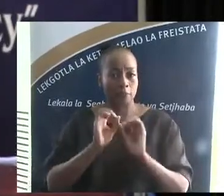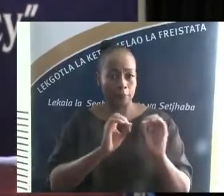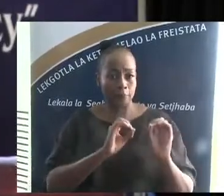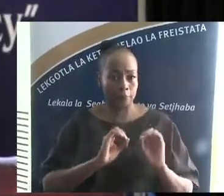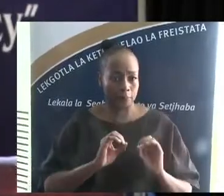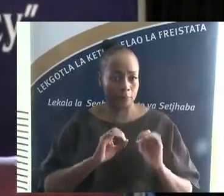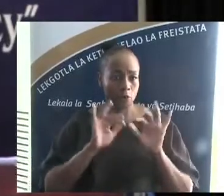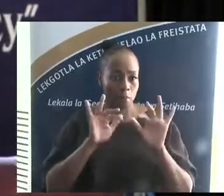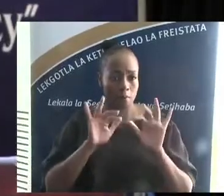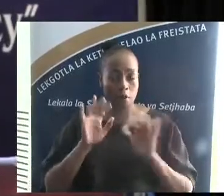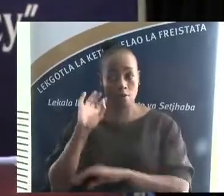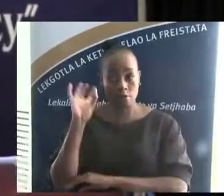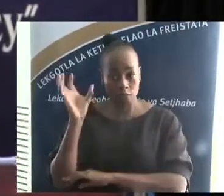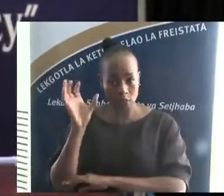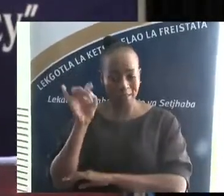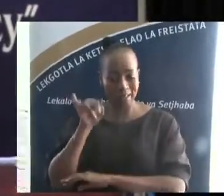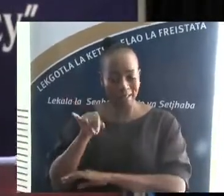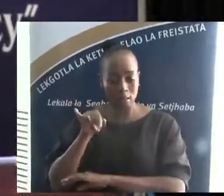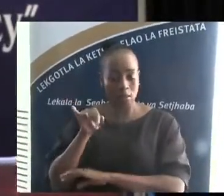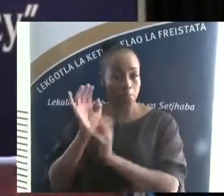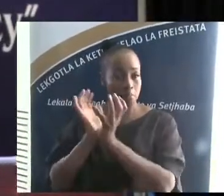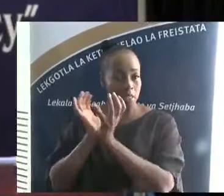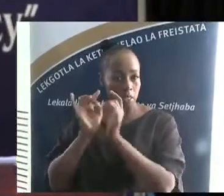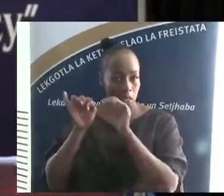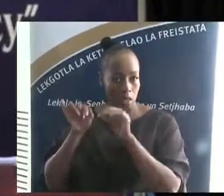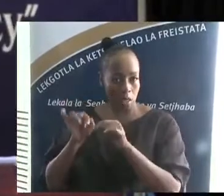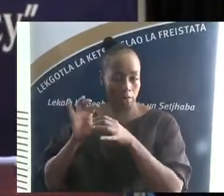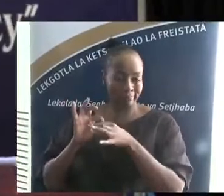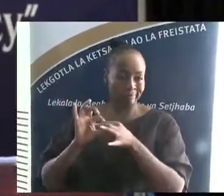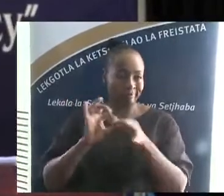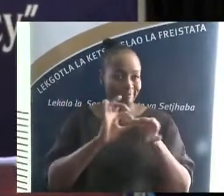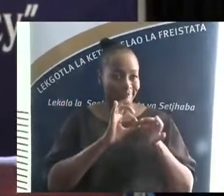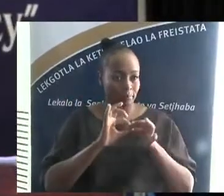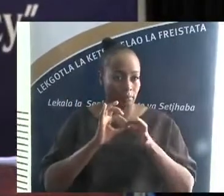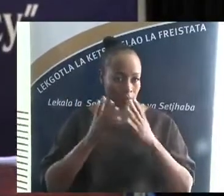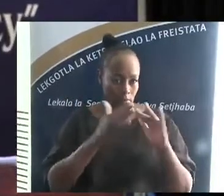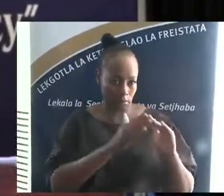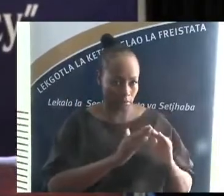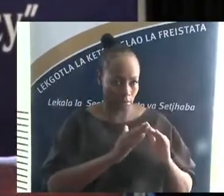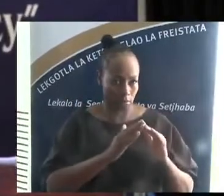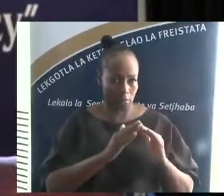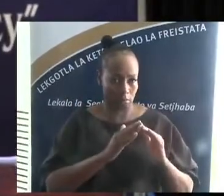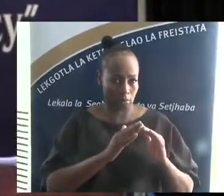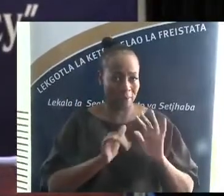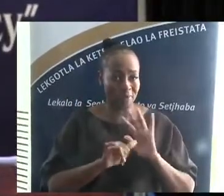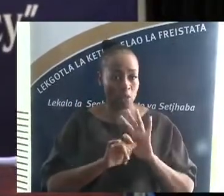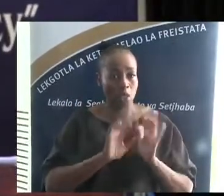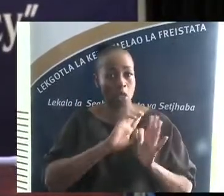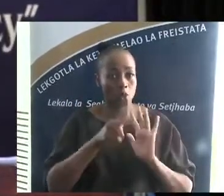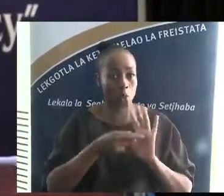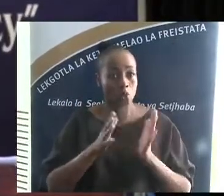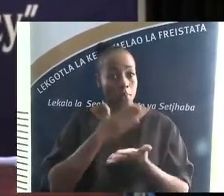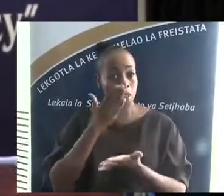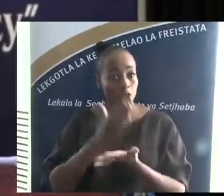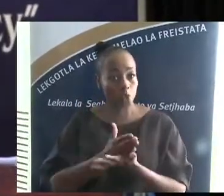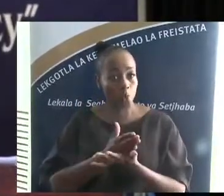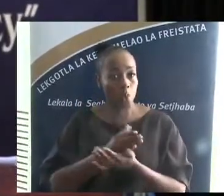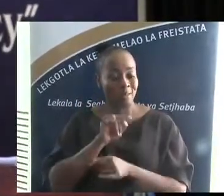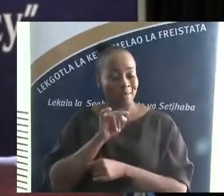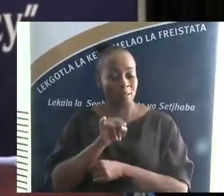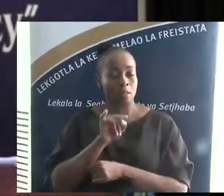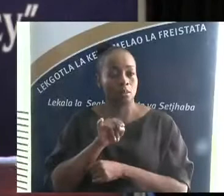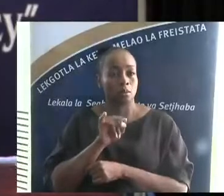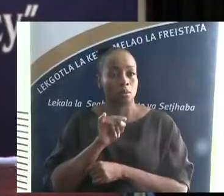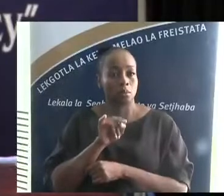people, this august house and its related communities play a central role in ensuring the